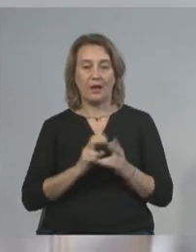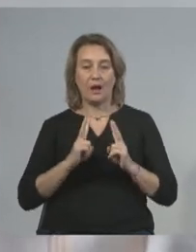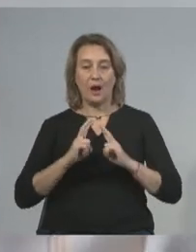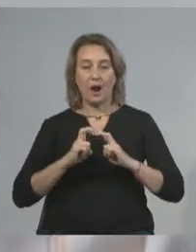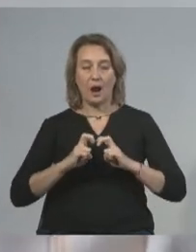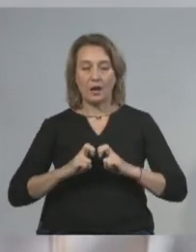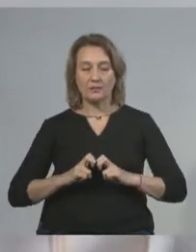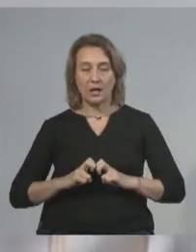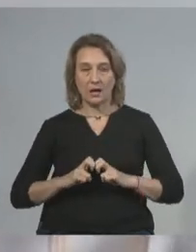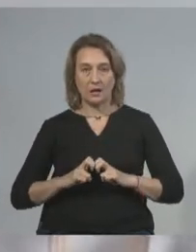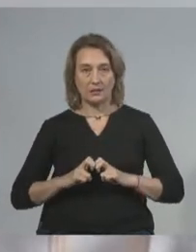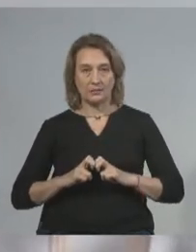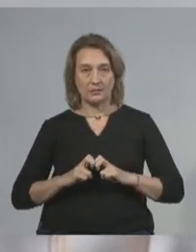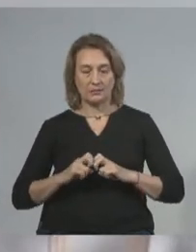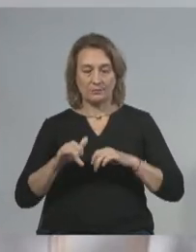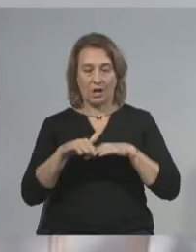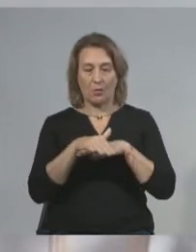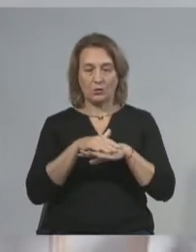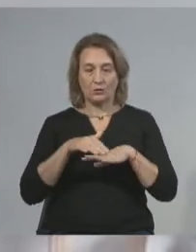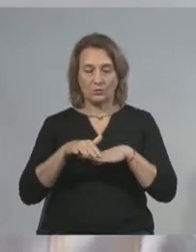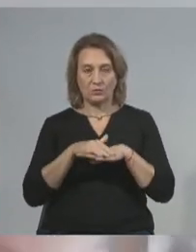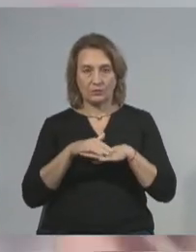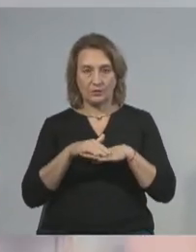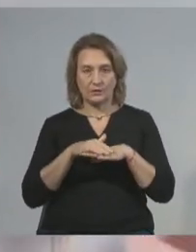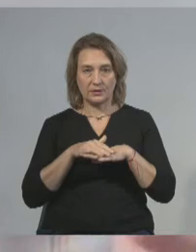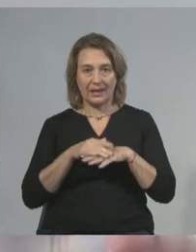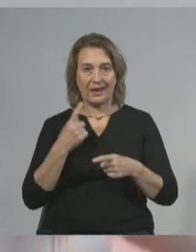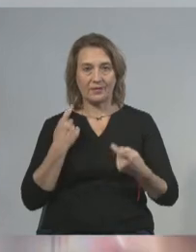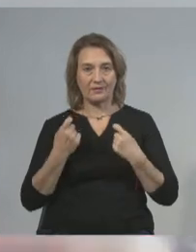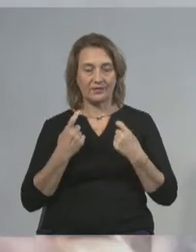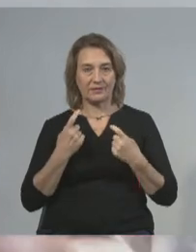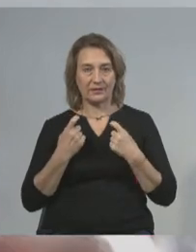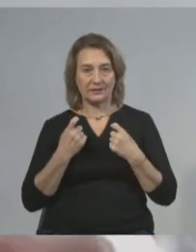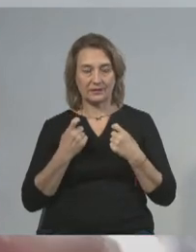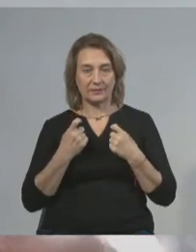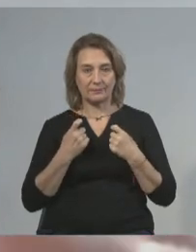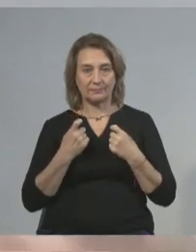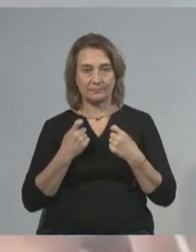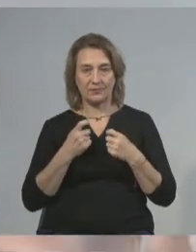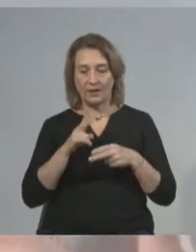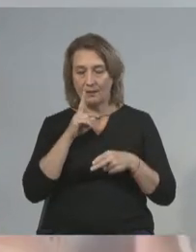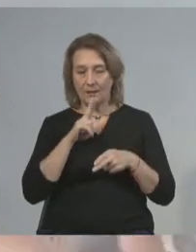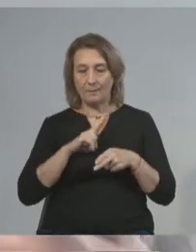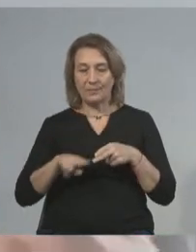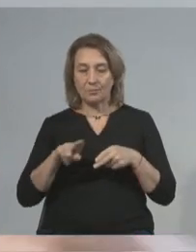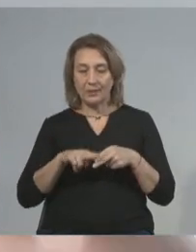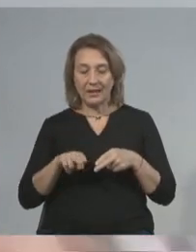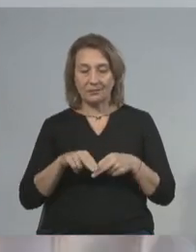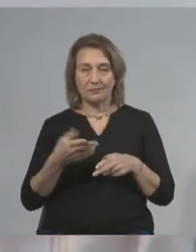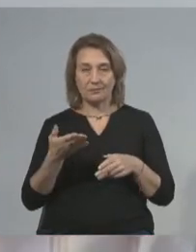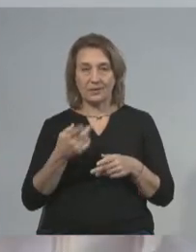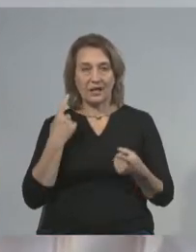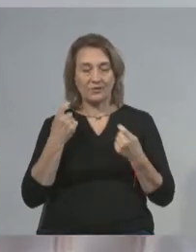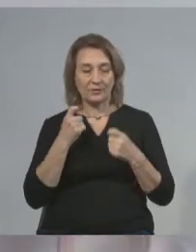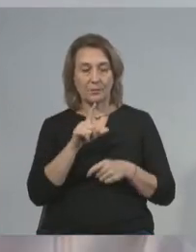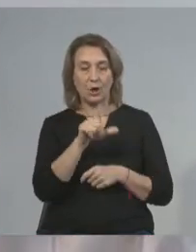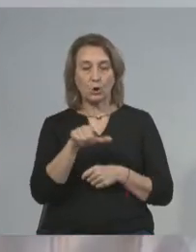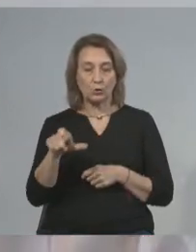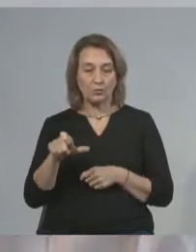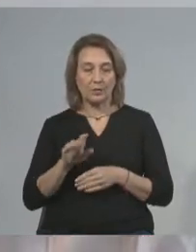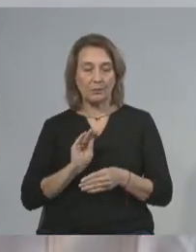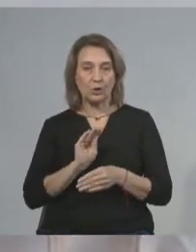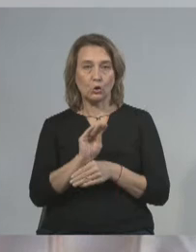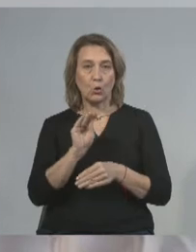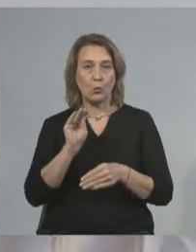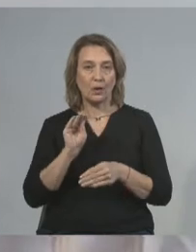those who do analysis of communication information safe to know about this that gaps in information uh